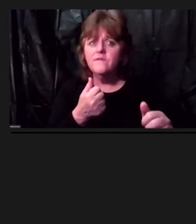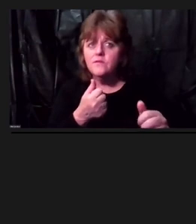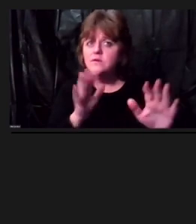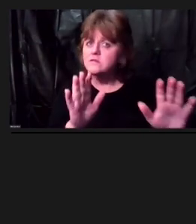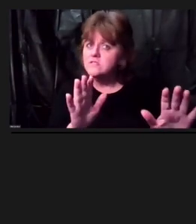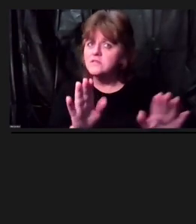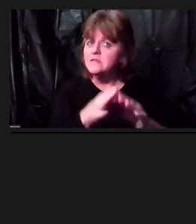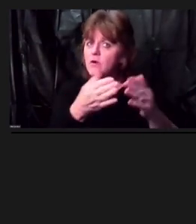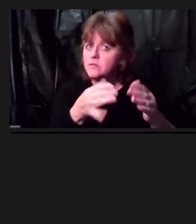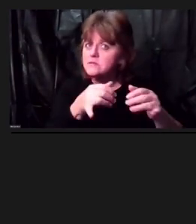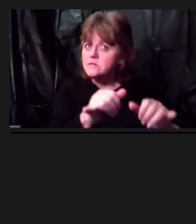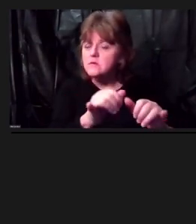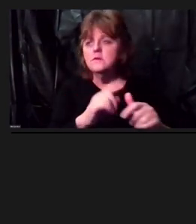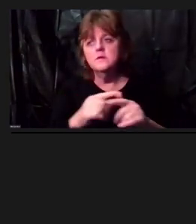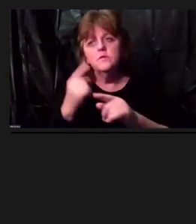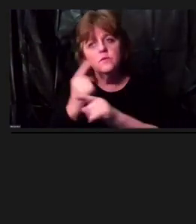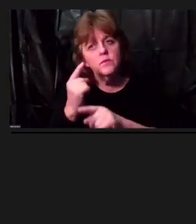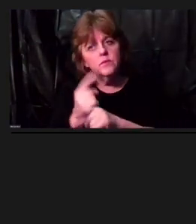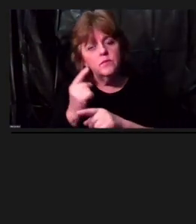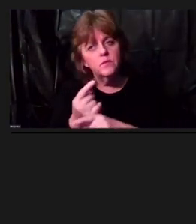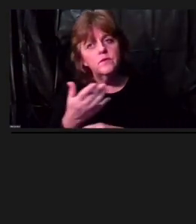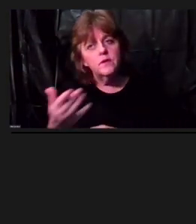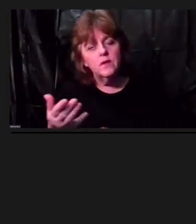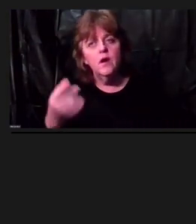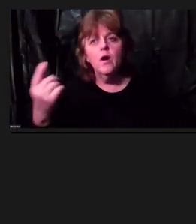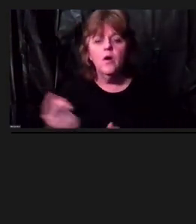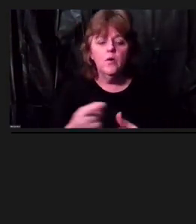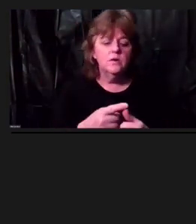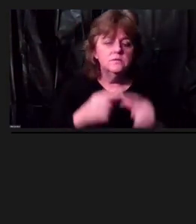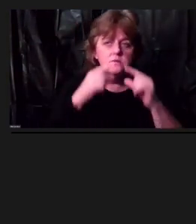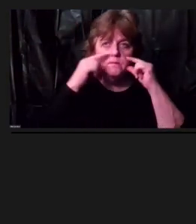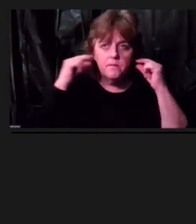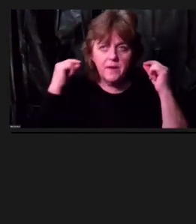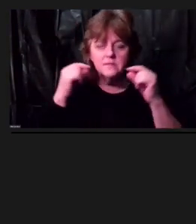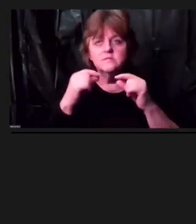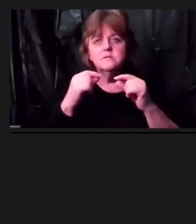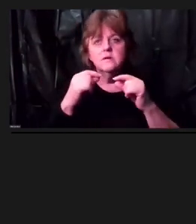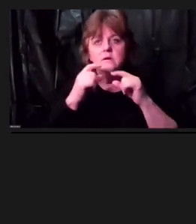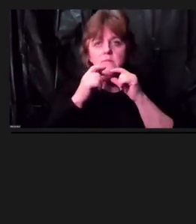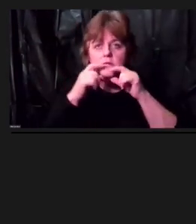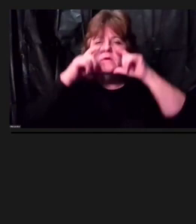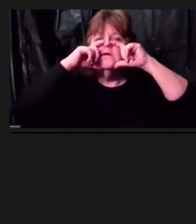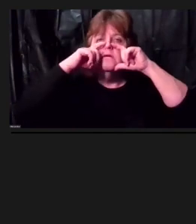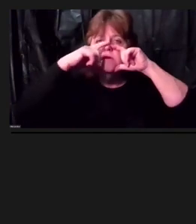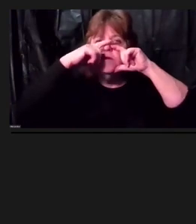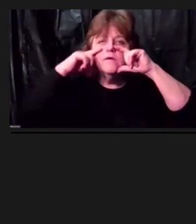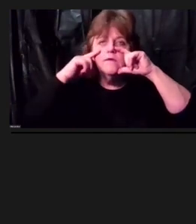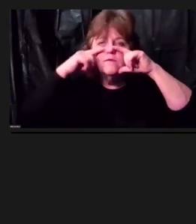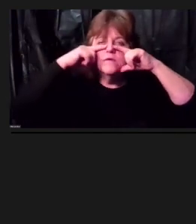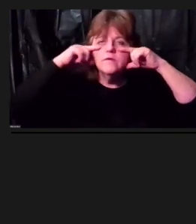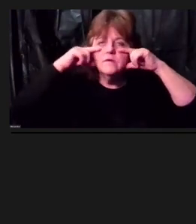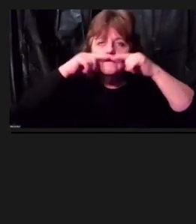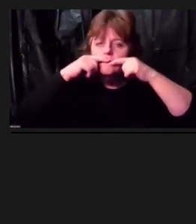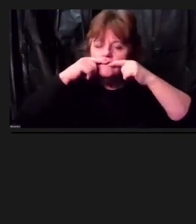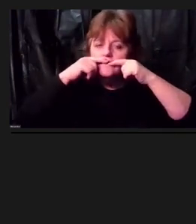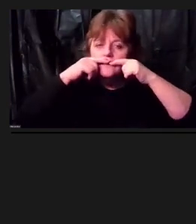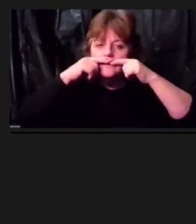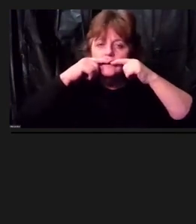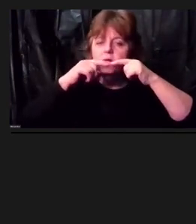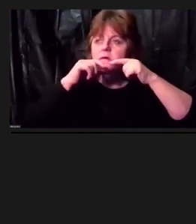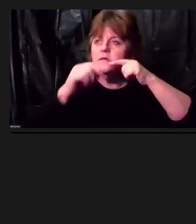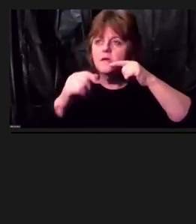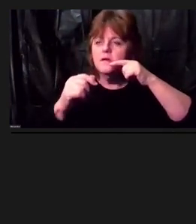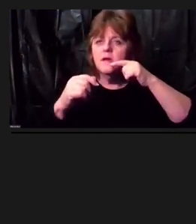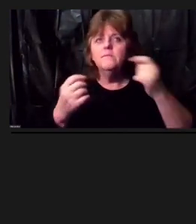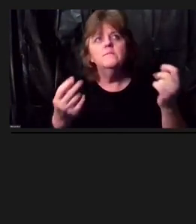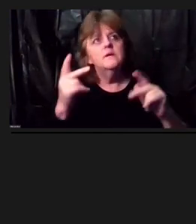to keep doing the right thing. That means, as always, wear your mask correctly. I can't tell you how many of you people, that sounds so terrible,